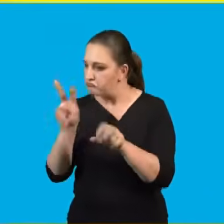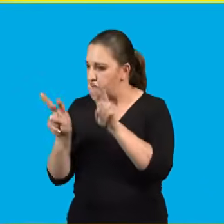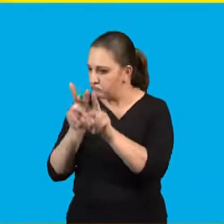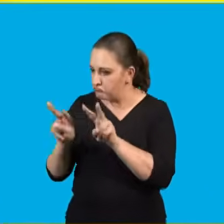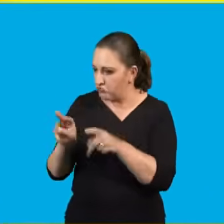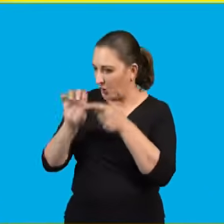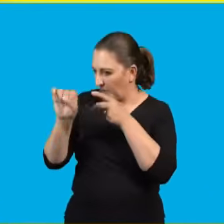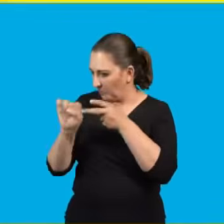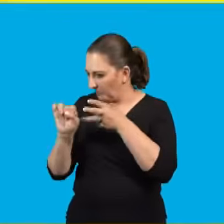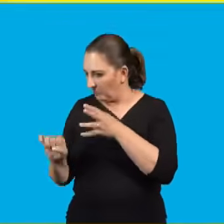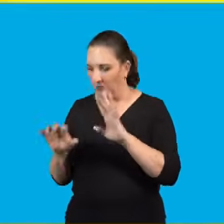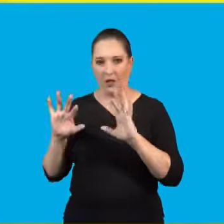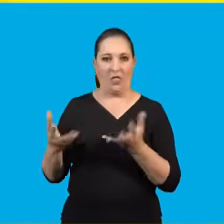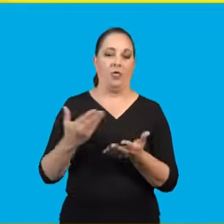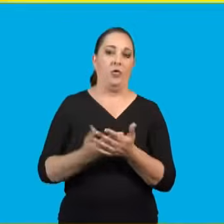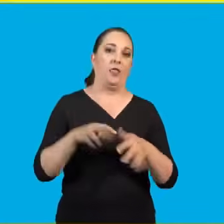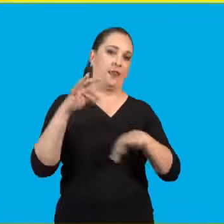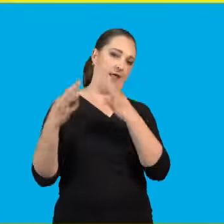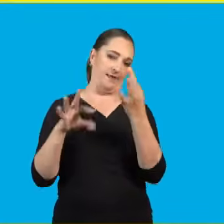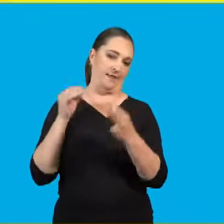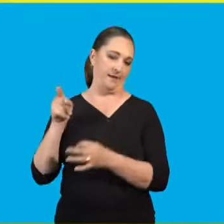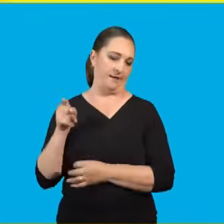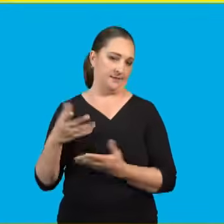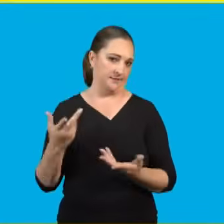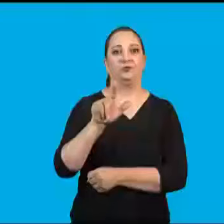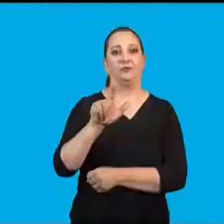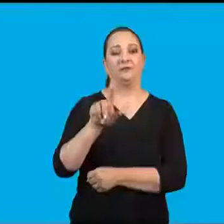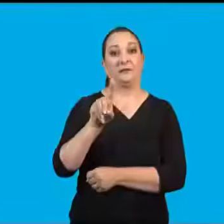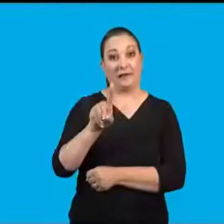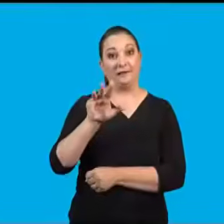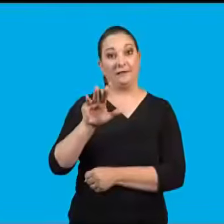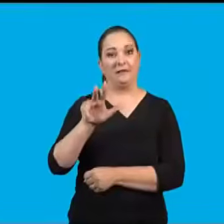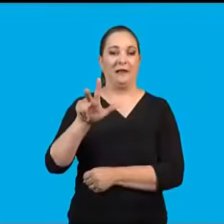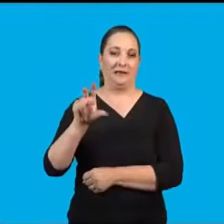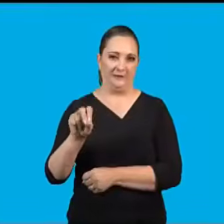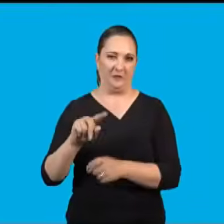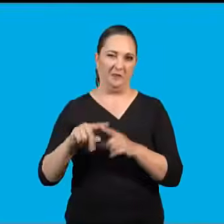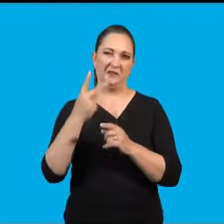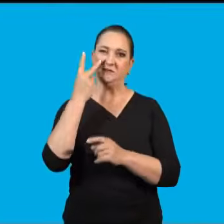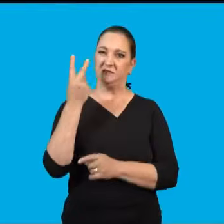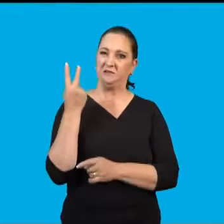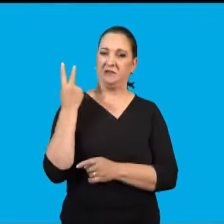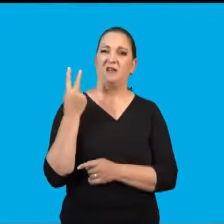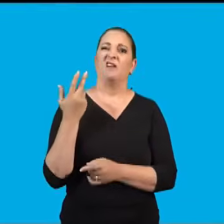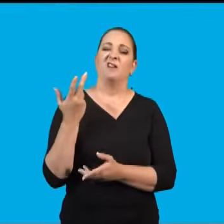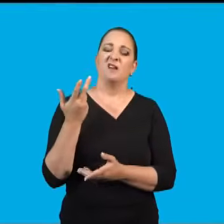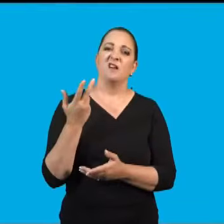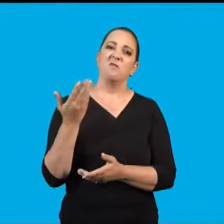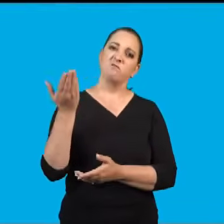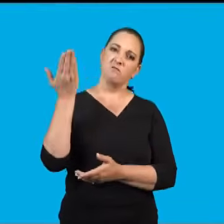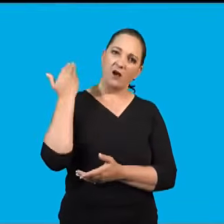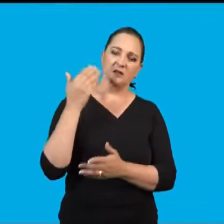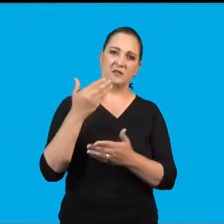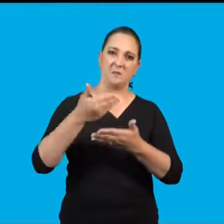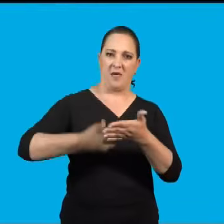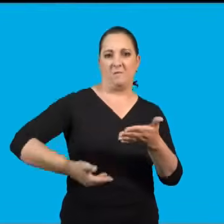at visual clues to help you analyze that poster. Now let's look at examples from past papers to help